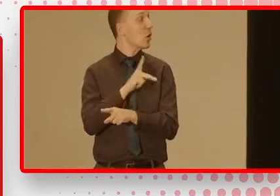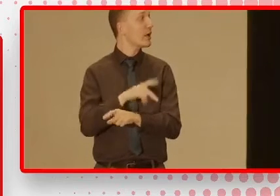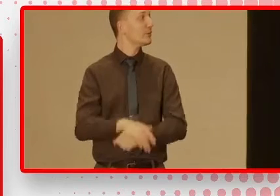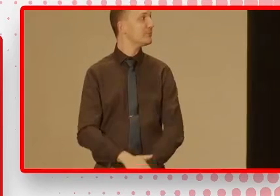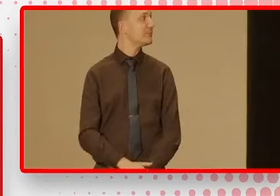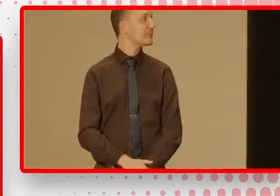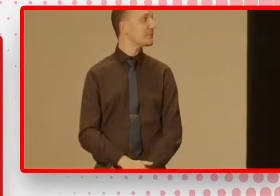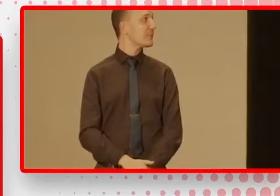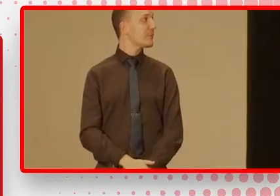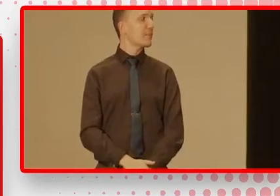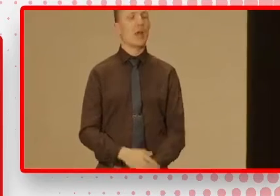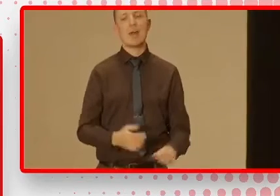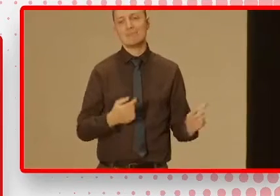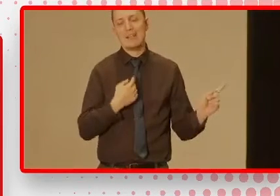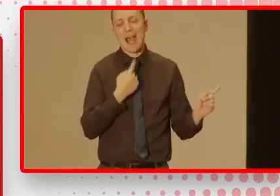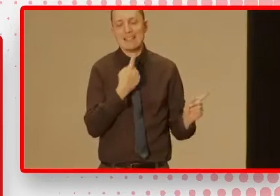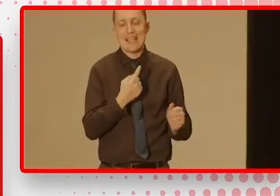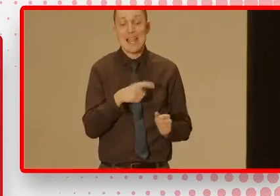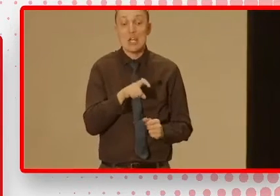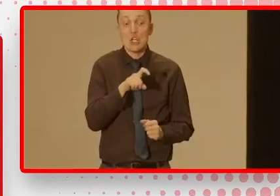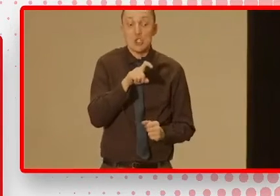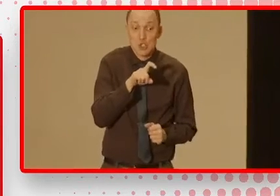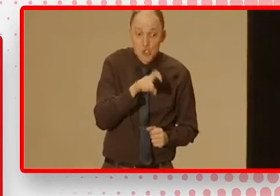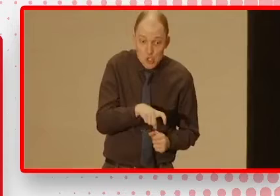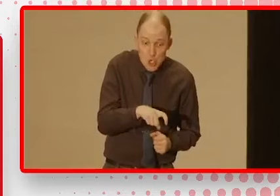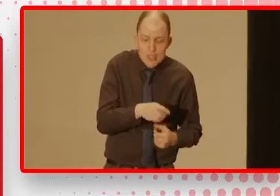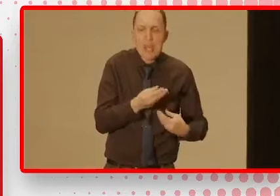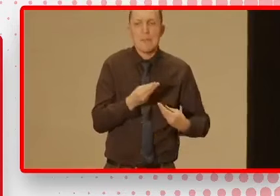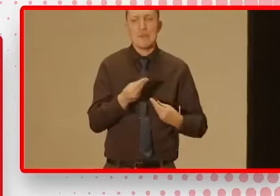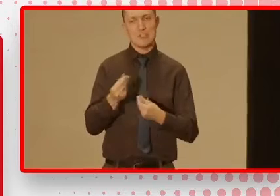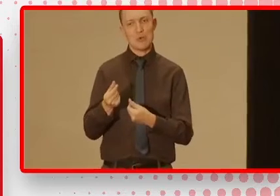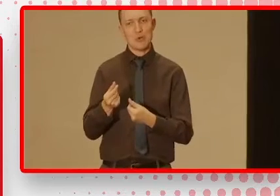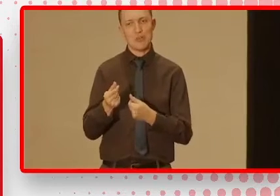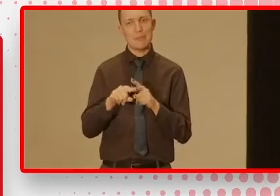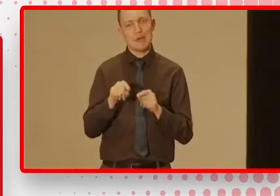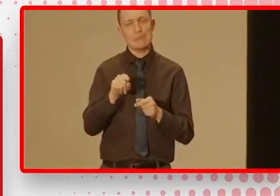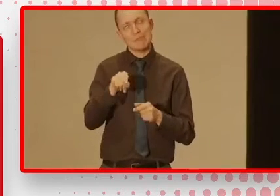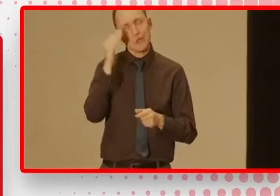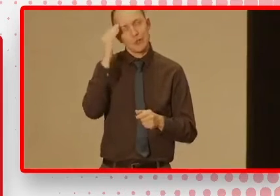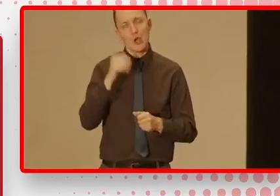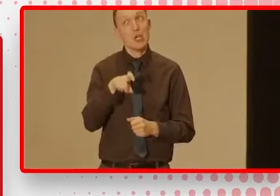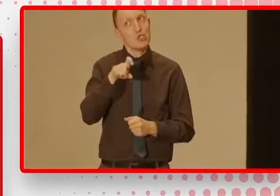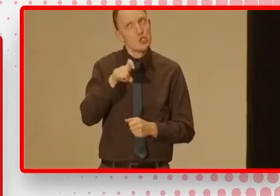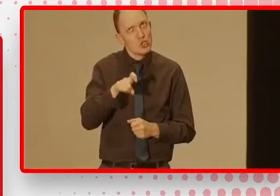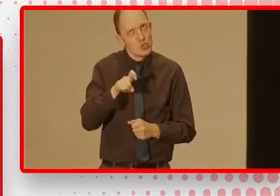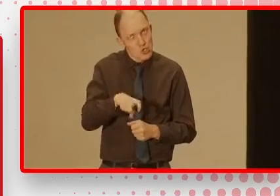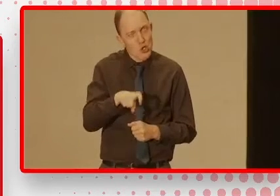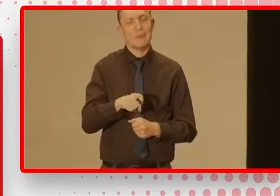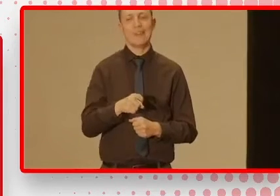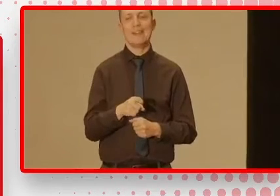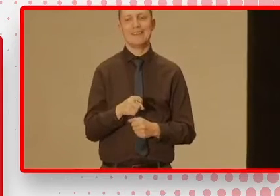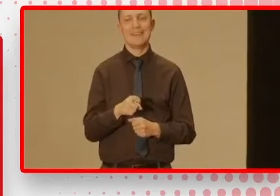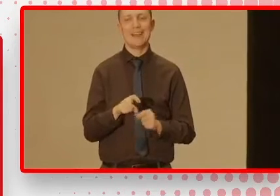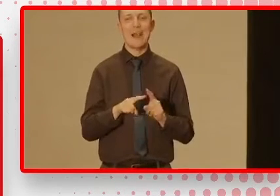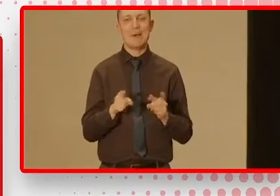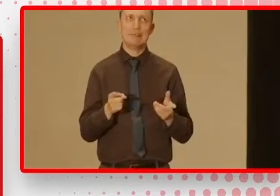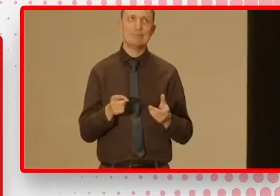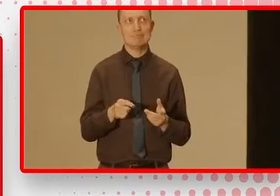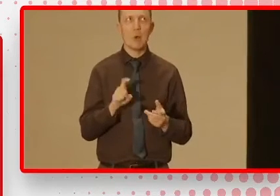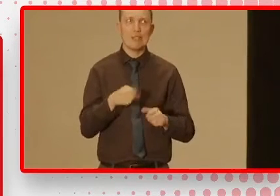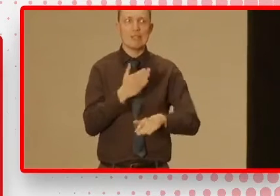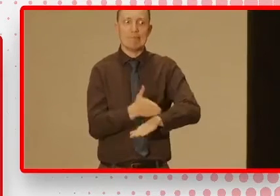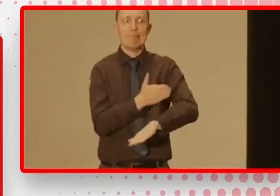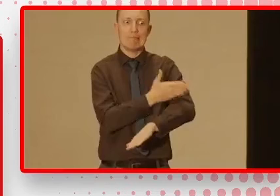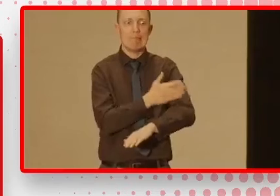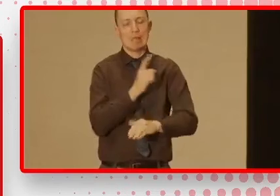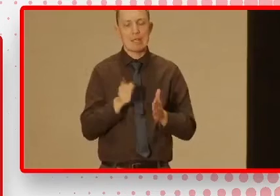And I say it should be seamless, but you all know how this is. It should be, but we will have to improve on that